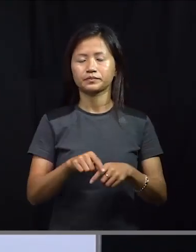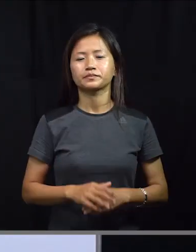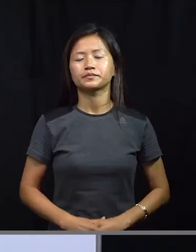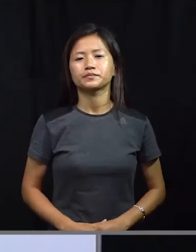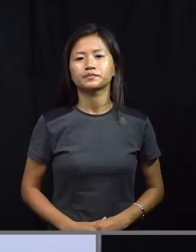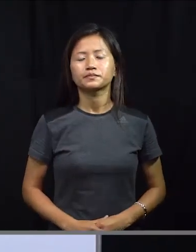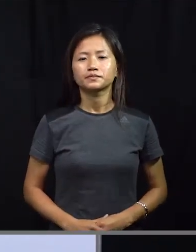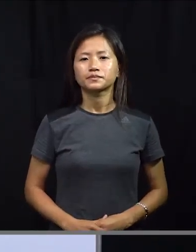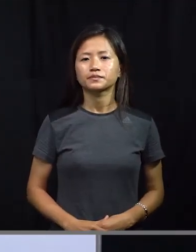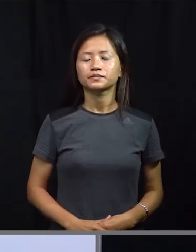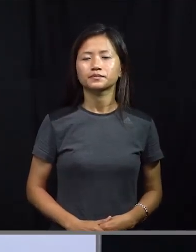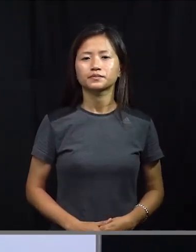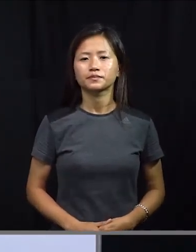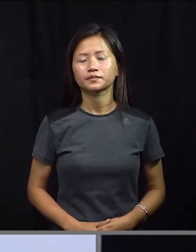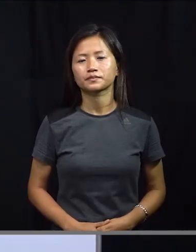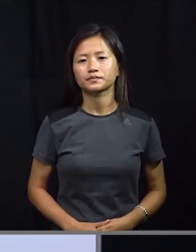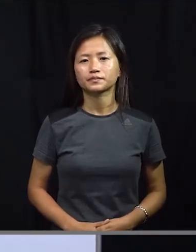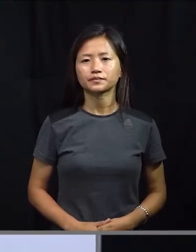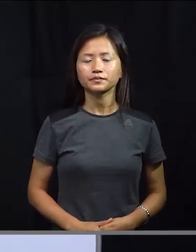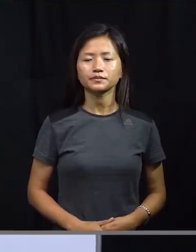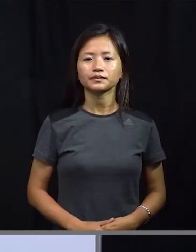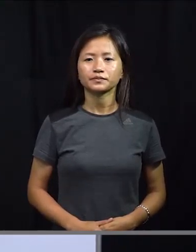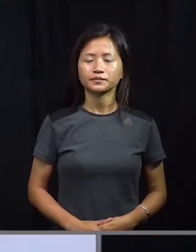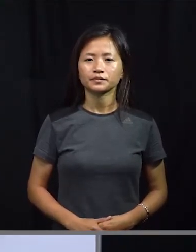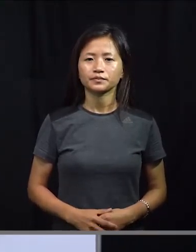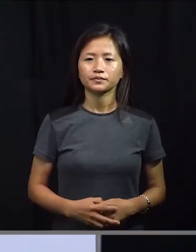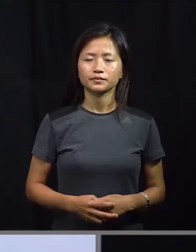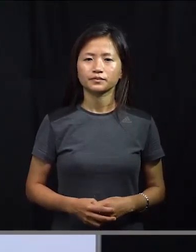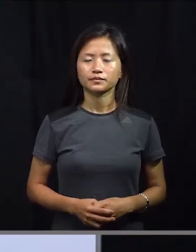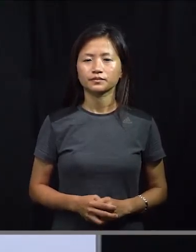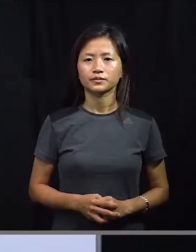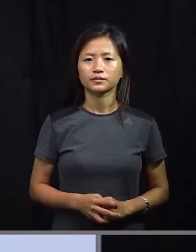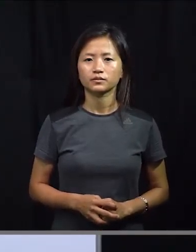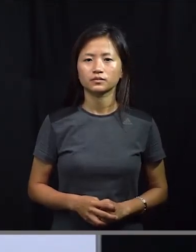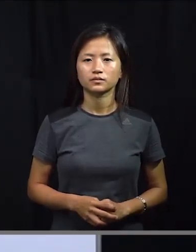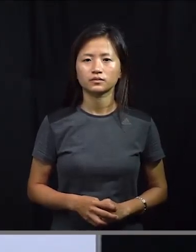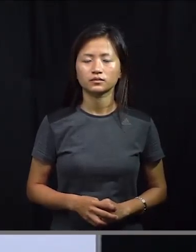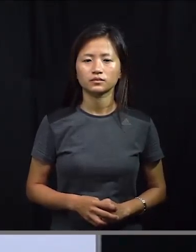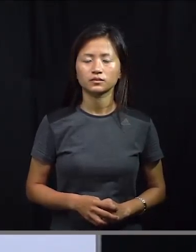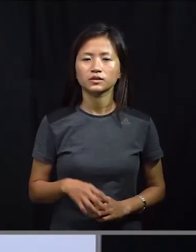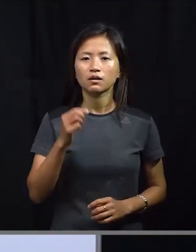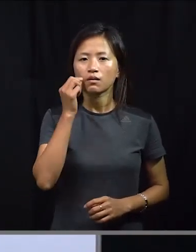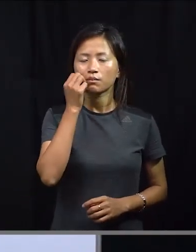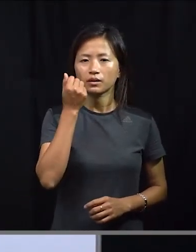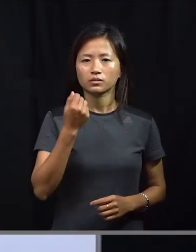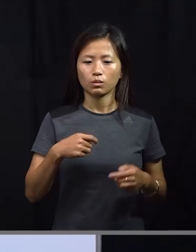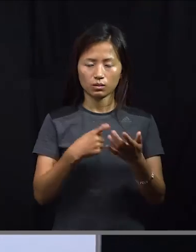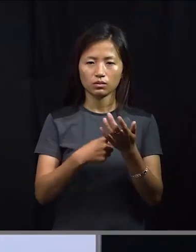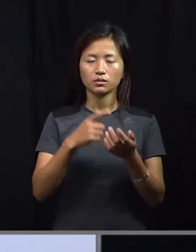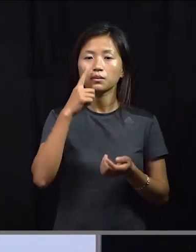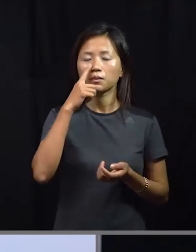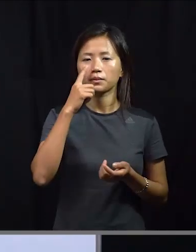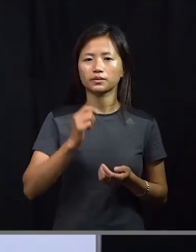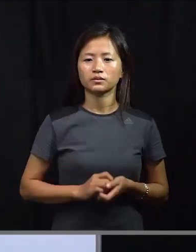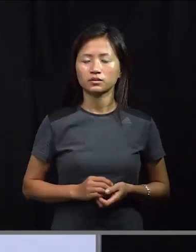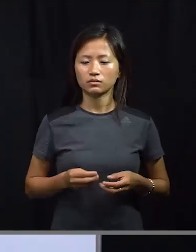P-R-A-J-A-P-T-Y-A, Prajapatiya. Okay, Prajapatiya means, okay, here, the man or the woman is not paying